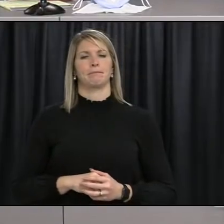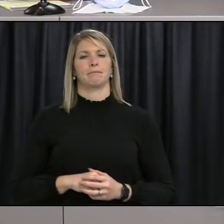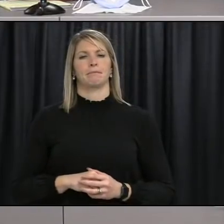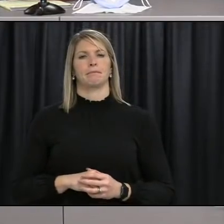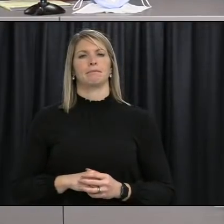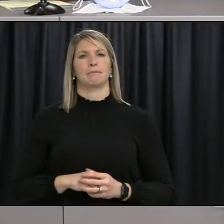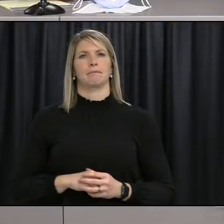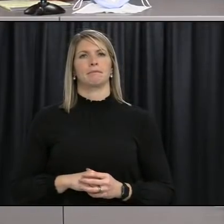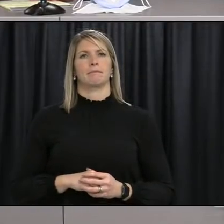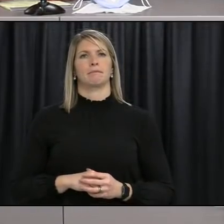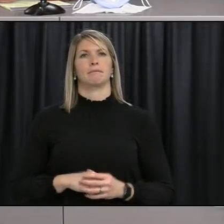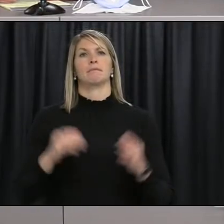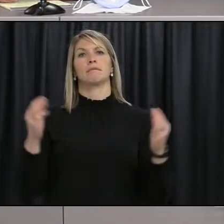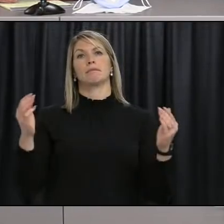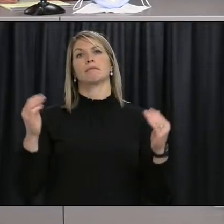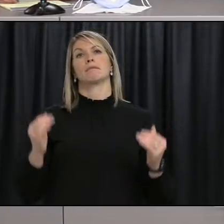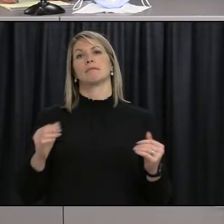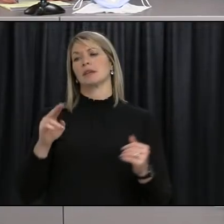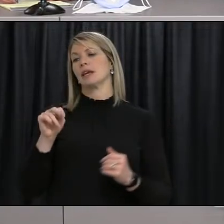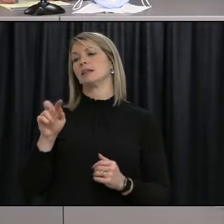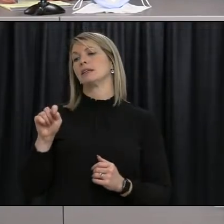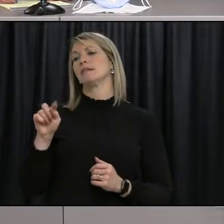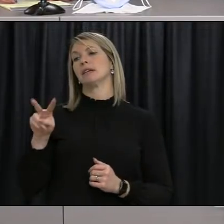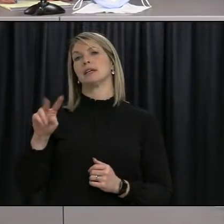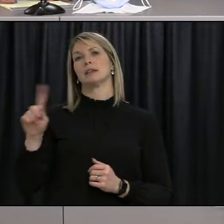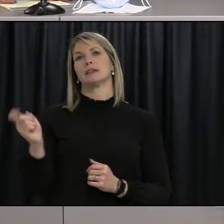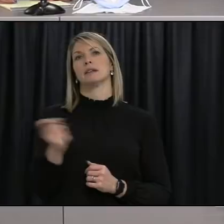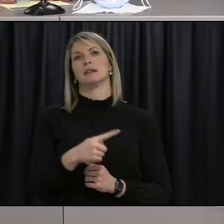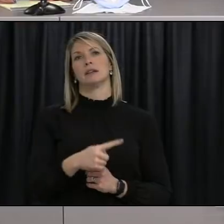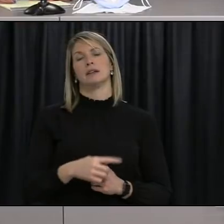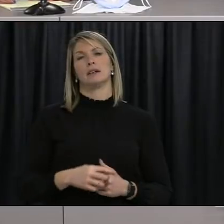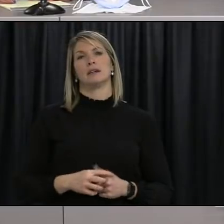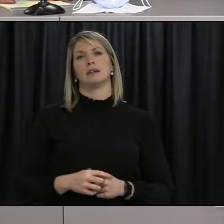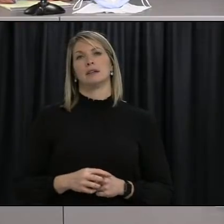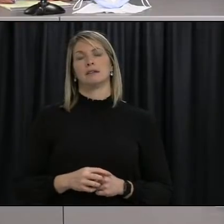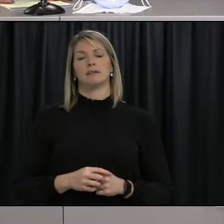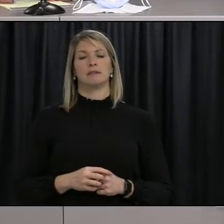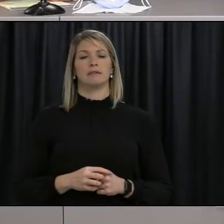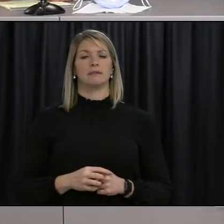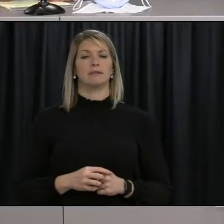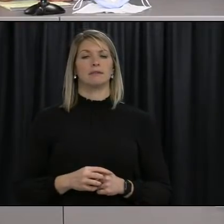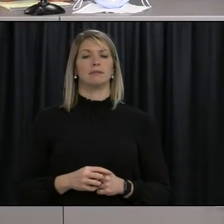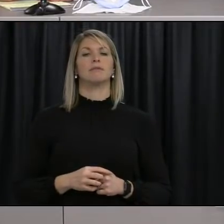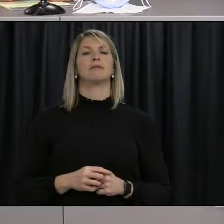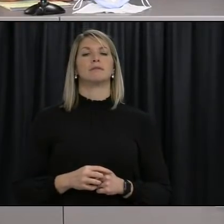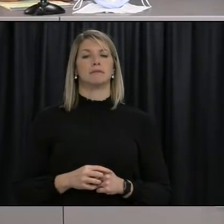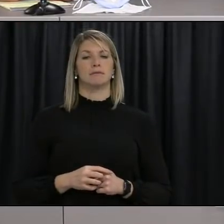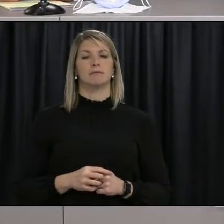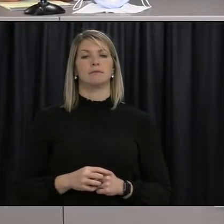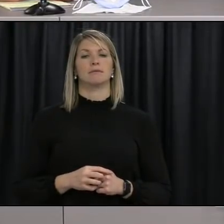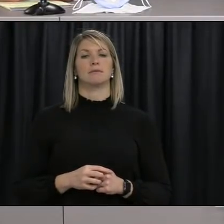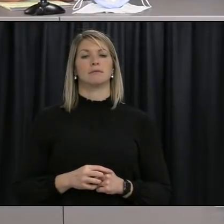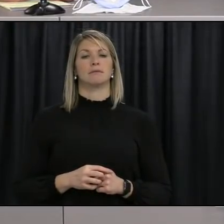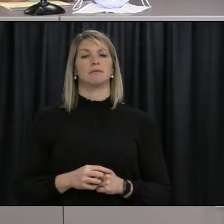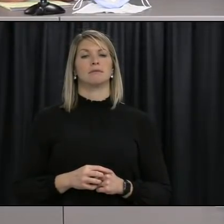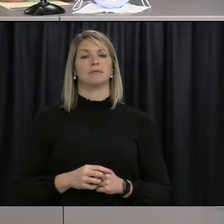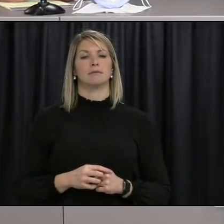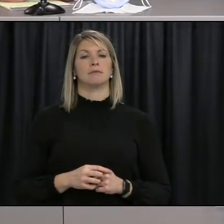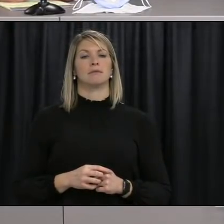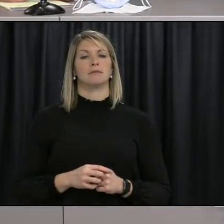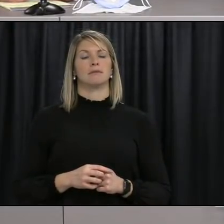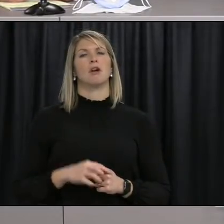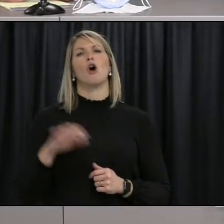Our next questions are from Kellyanne Roberts of NTV News. Please go ahead. Thank you. I also have a question